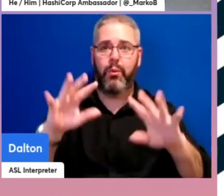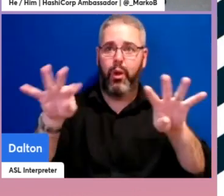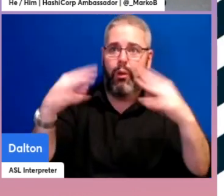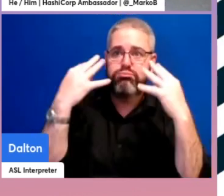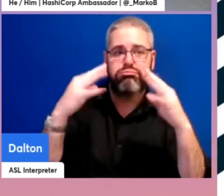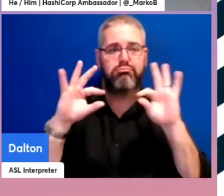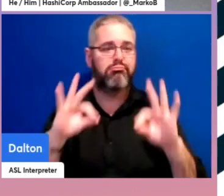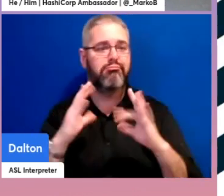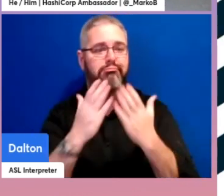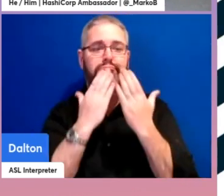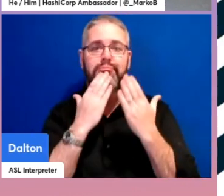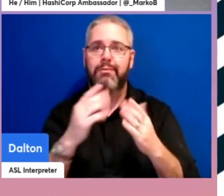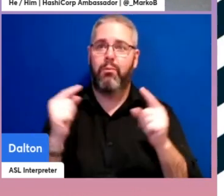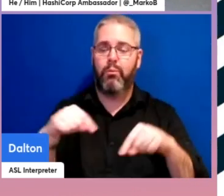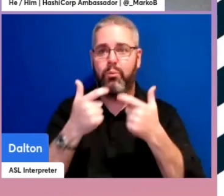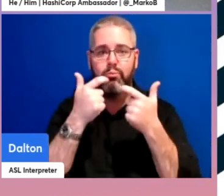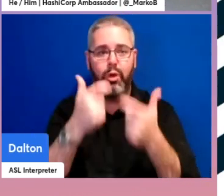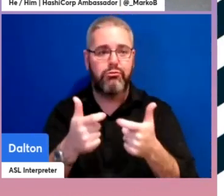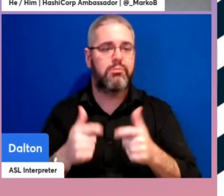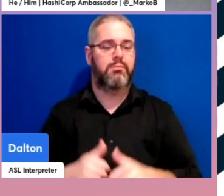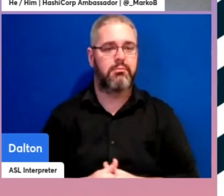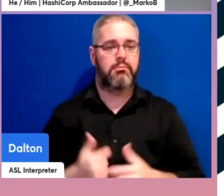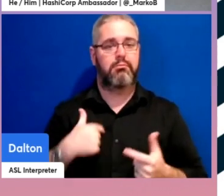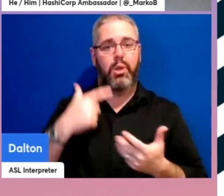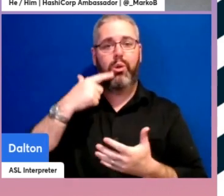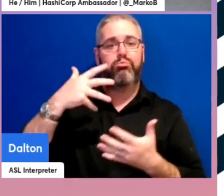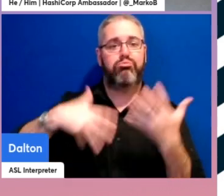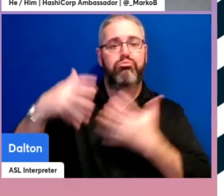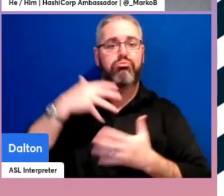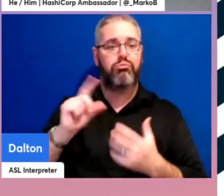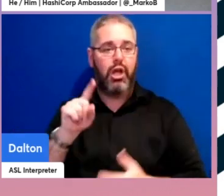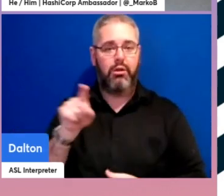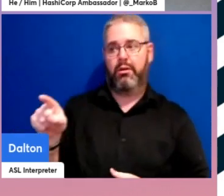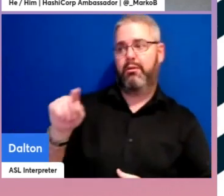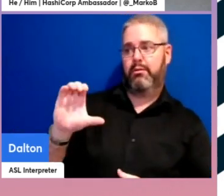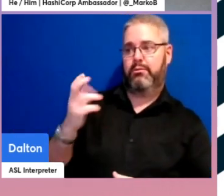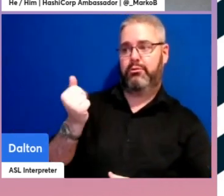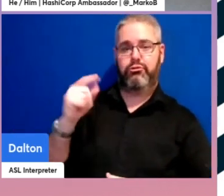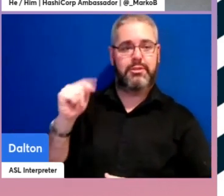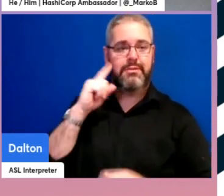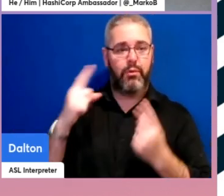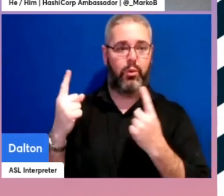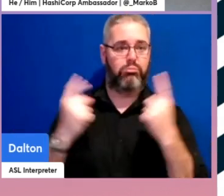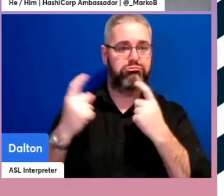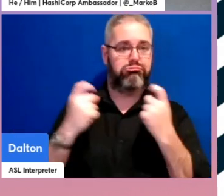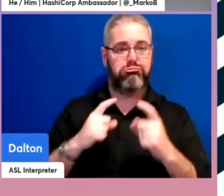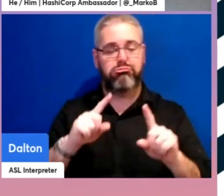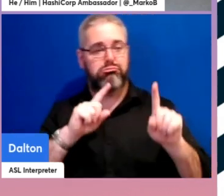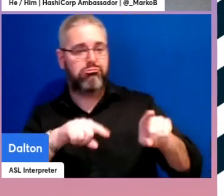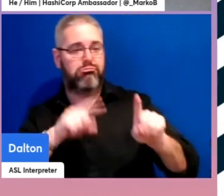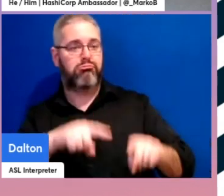Thank you for your time. I'll be hanging around in the chat for Q&A. And again, feel